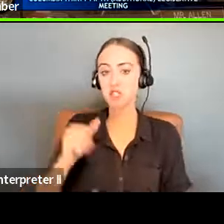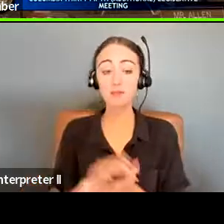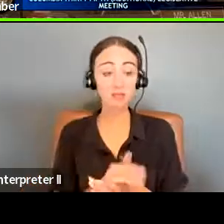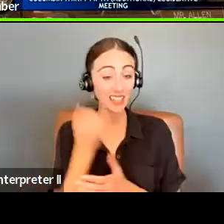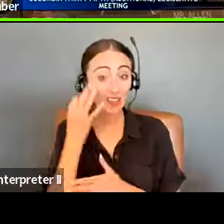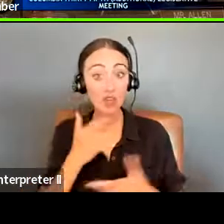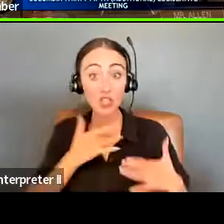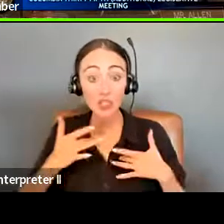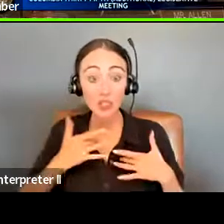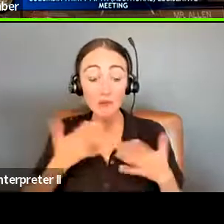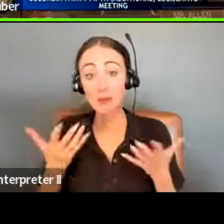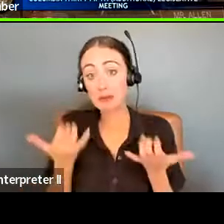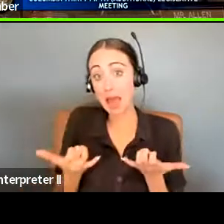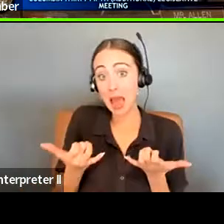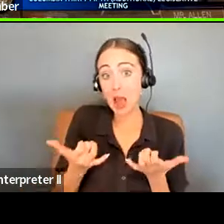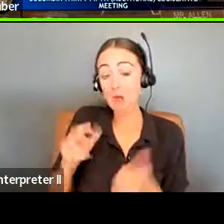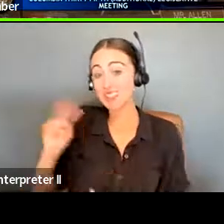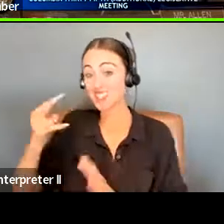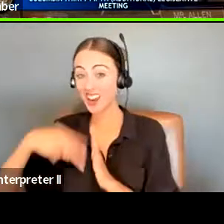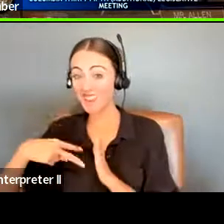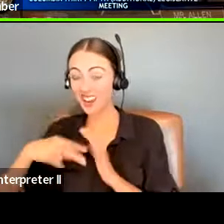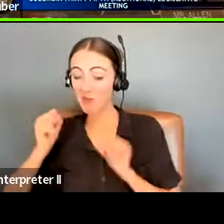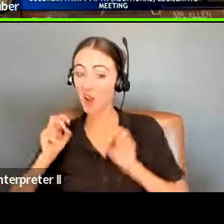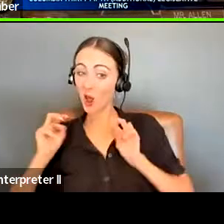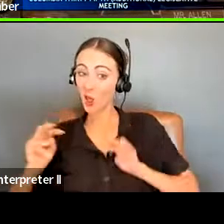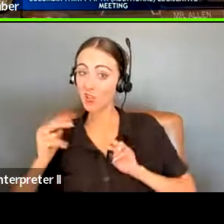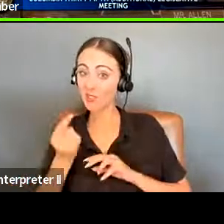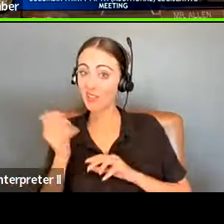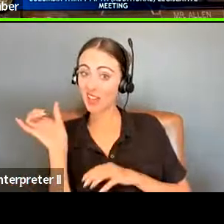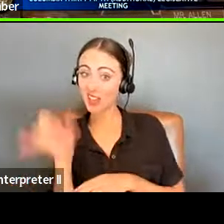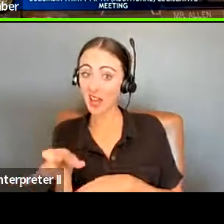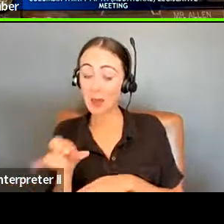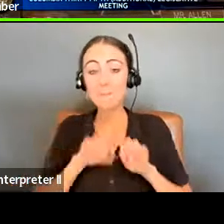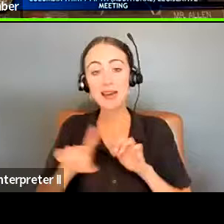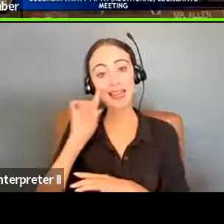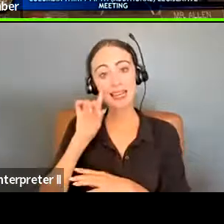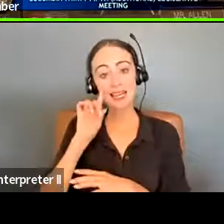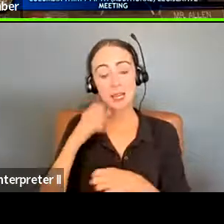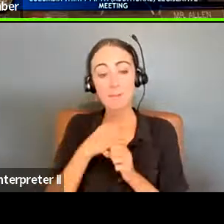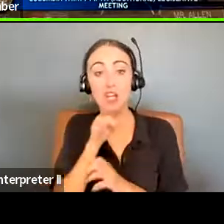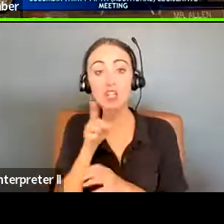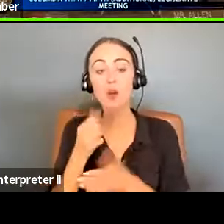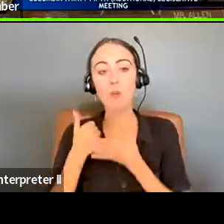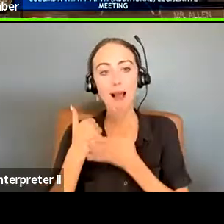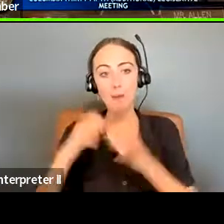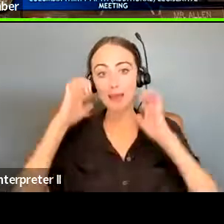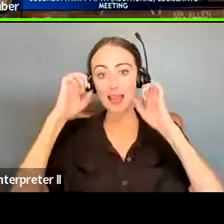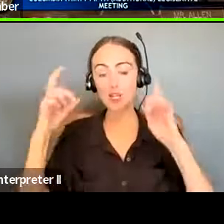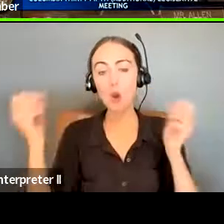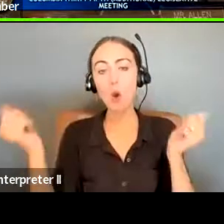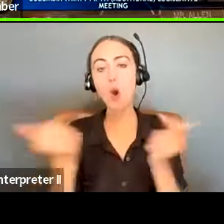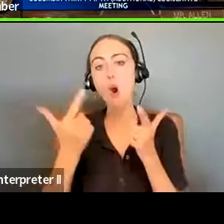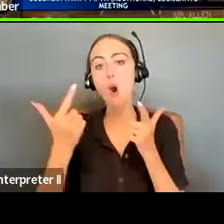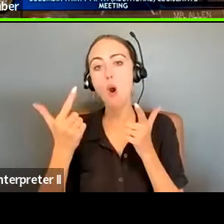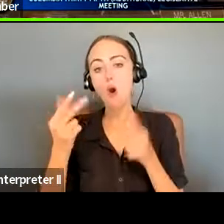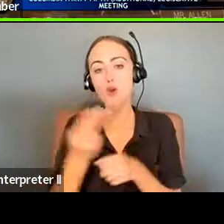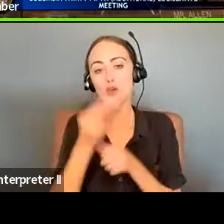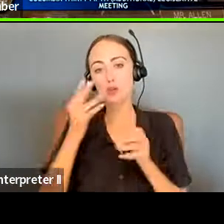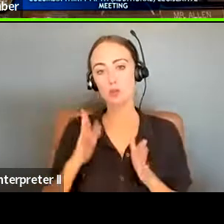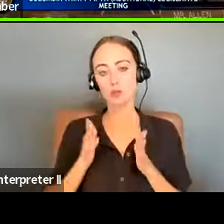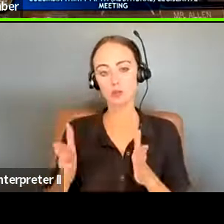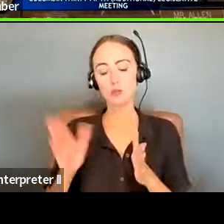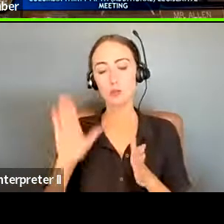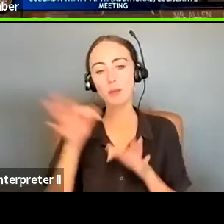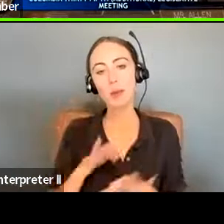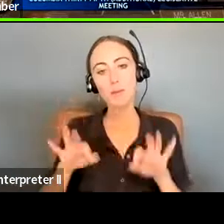that, perhaps between now and second reading, we can look at something like that. But I think making sure we're helping educate all the users of our roadways is going to be an